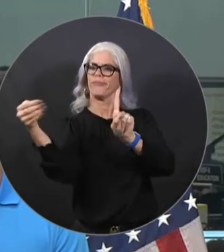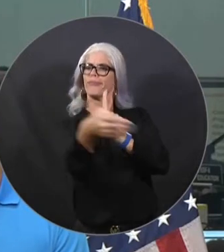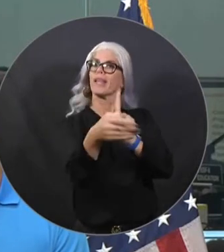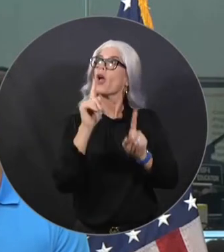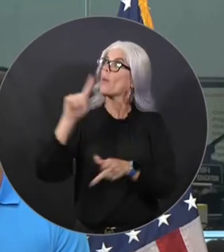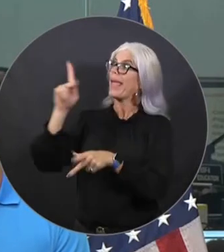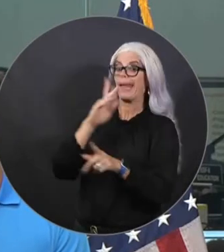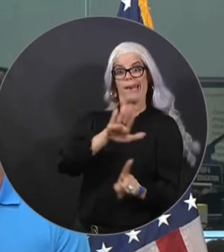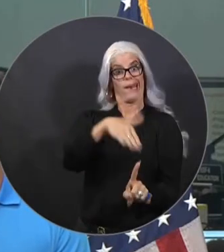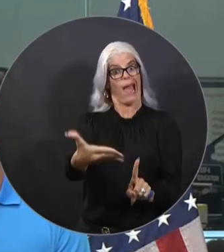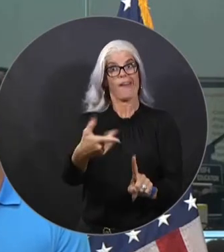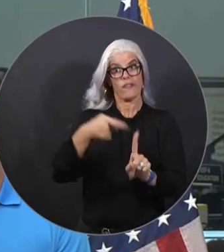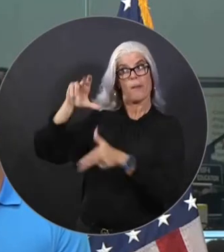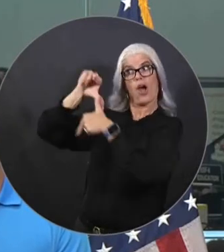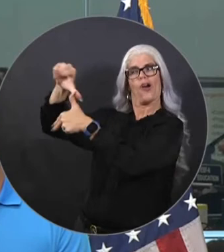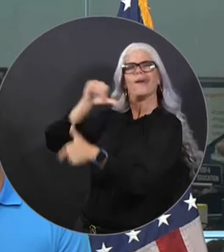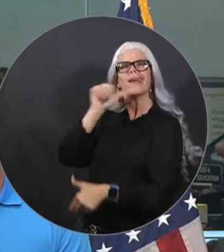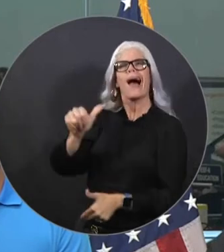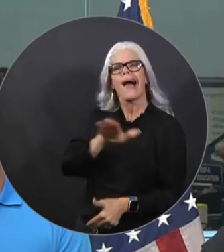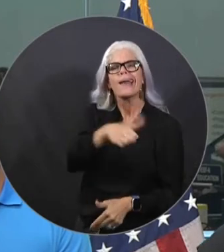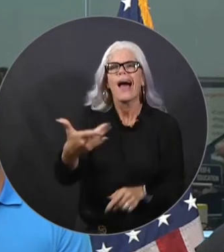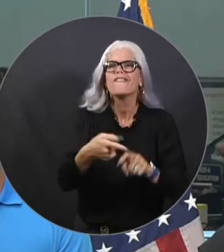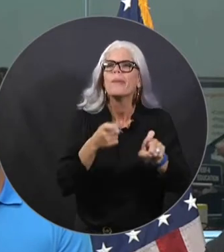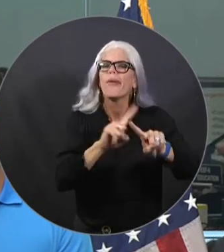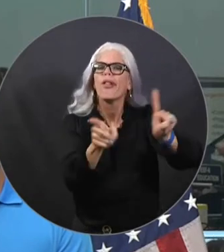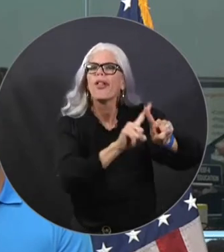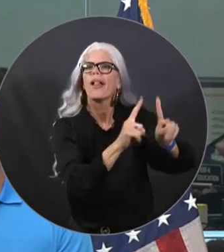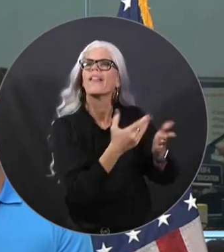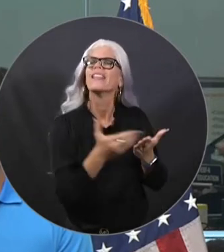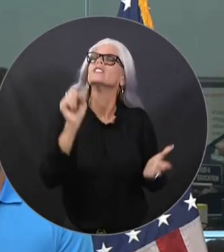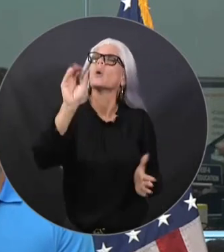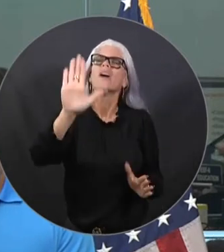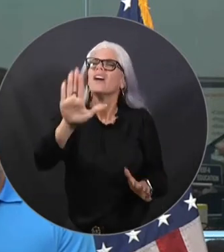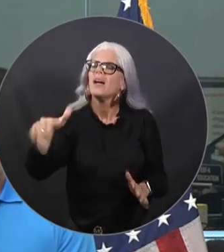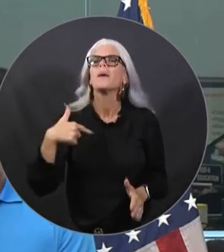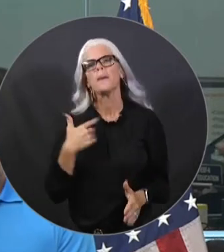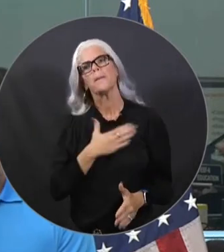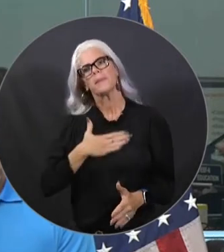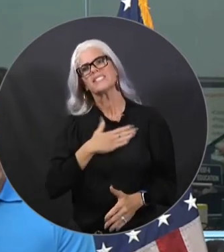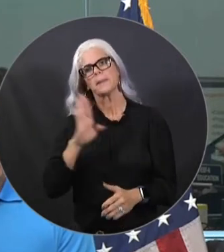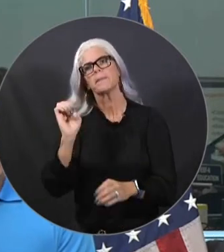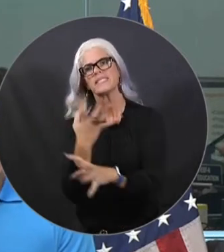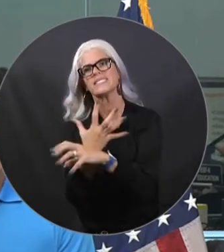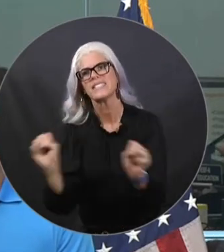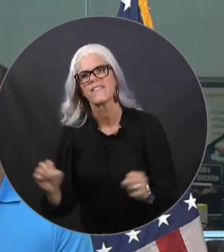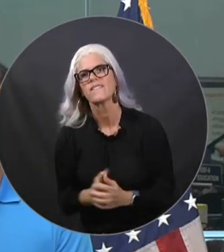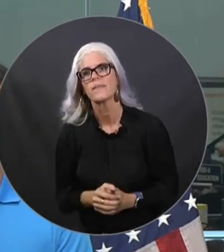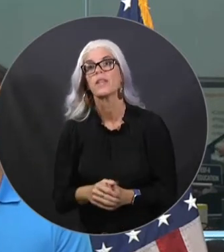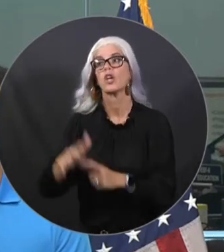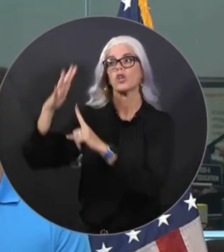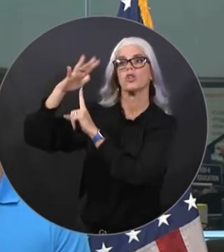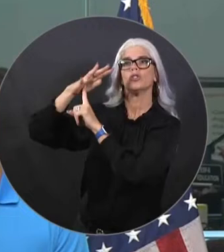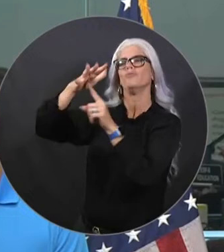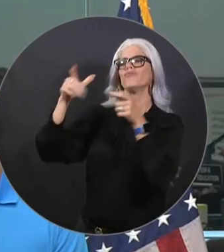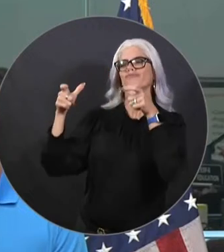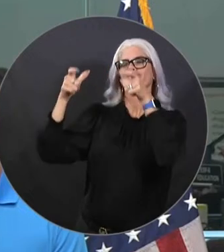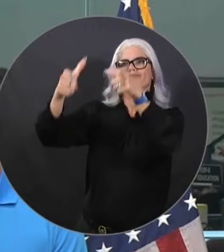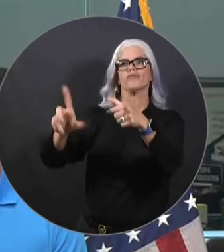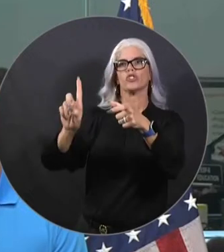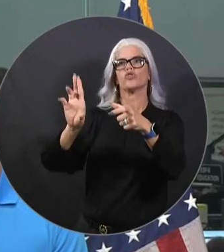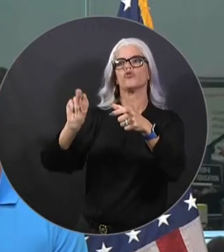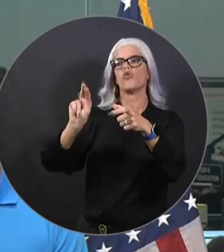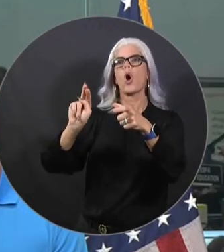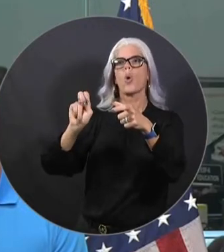itself. So please be safe. Drone pilots. We're starting to have some issues with drone pilots